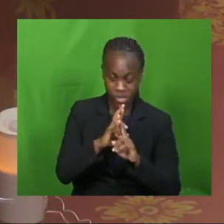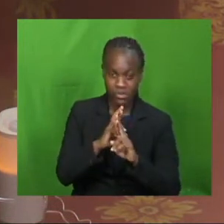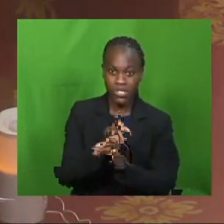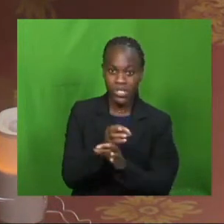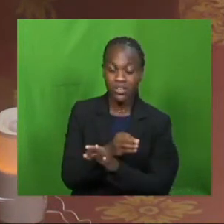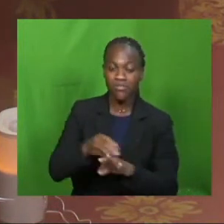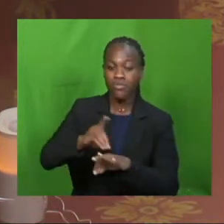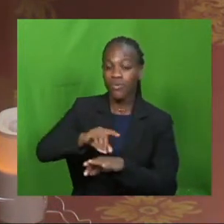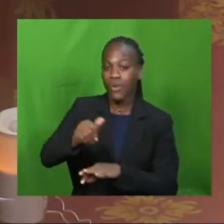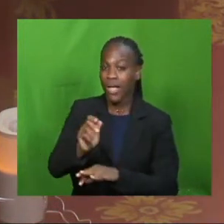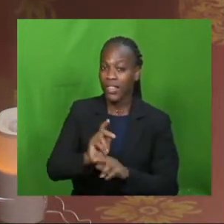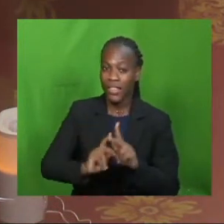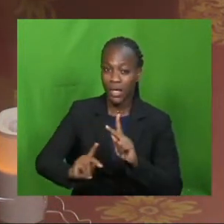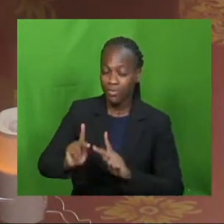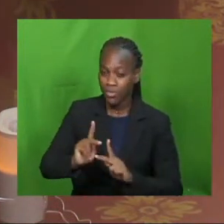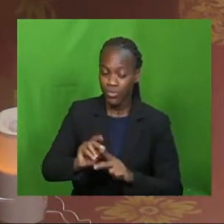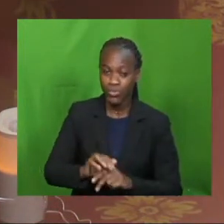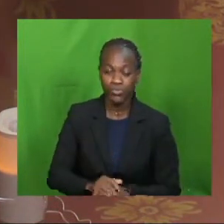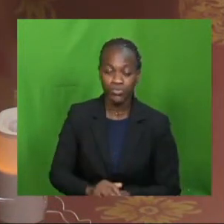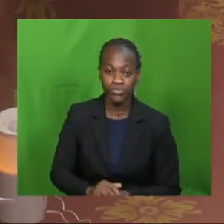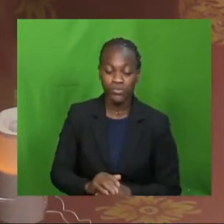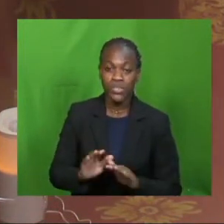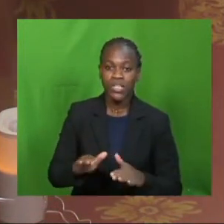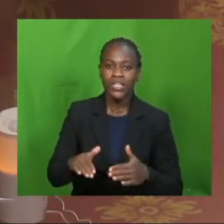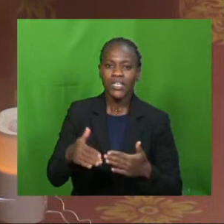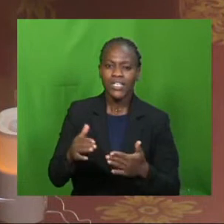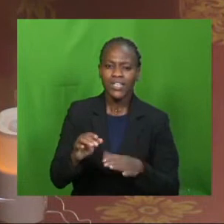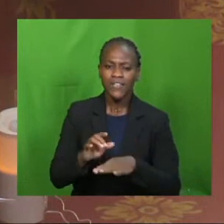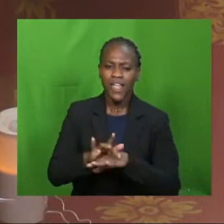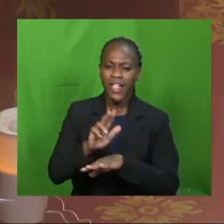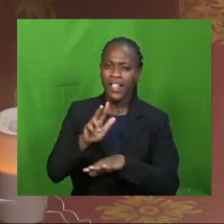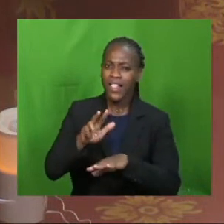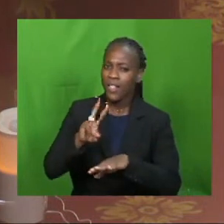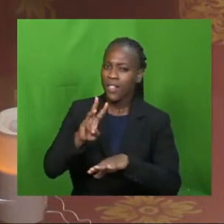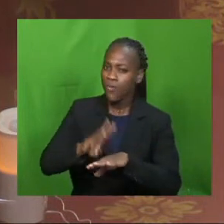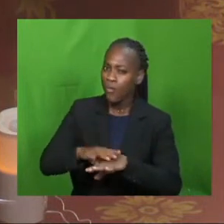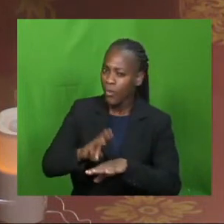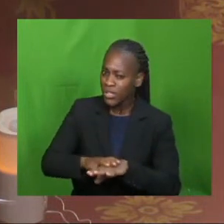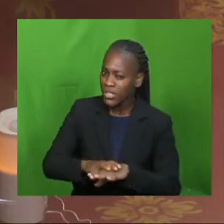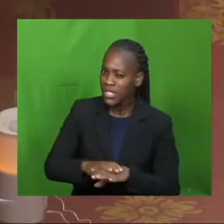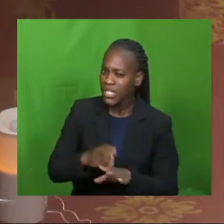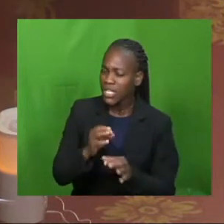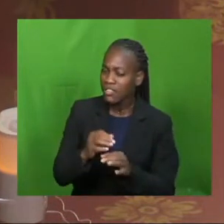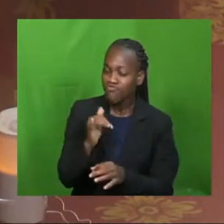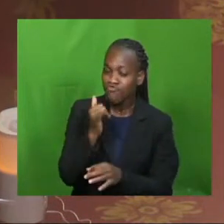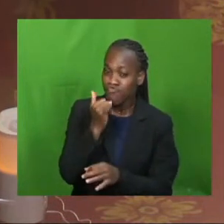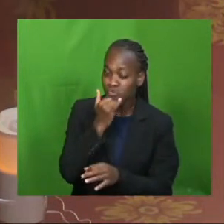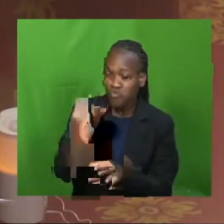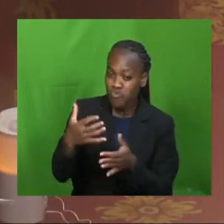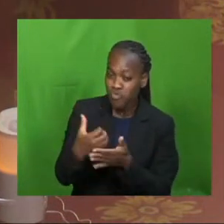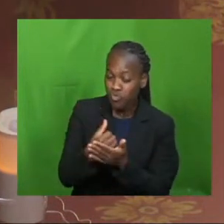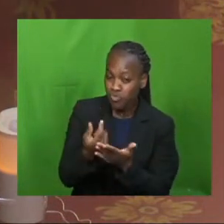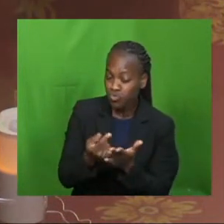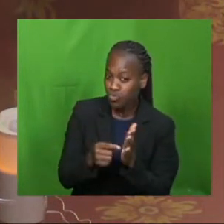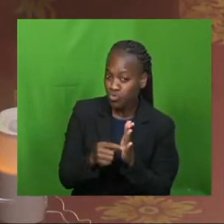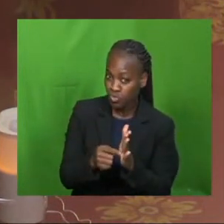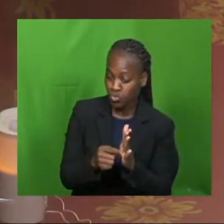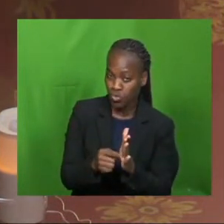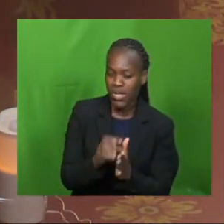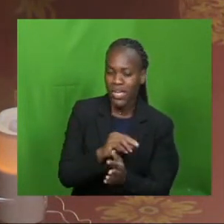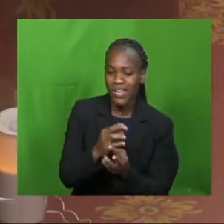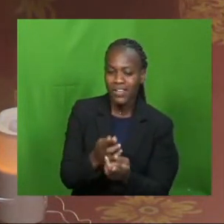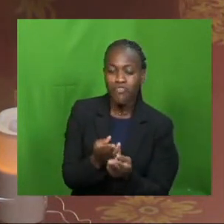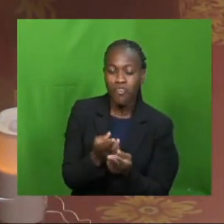others. Provide an early warning system for flagging such unethical broadcast content, and recommend